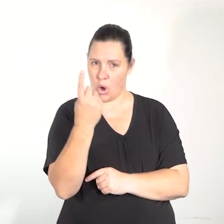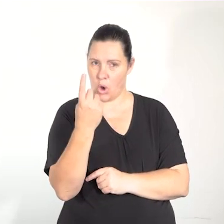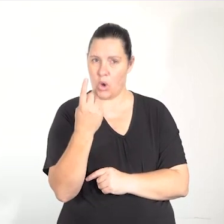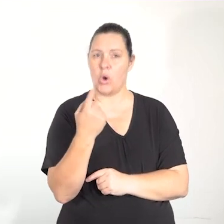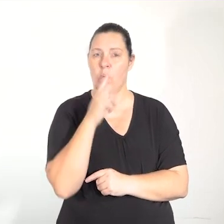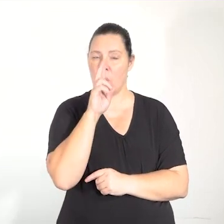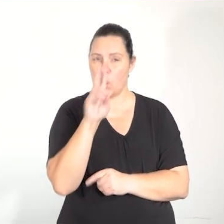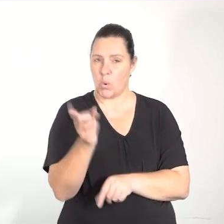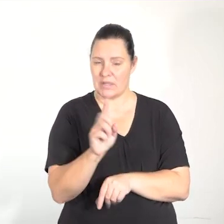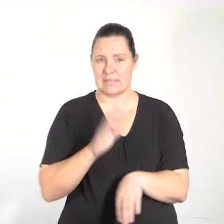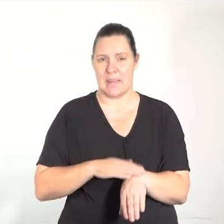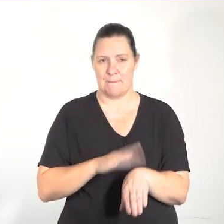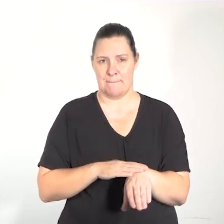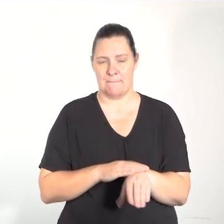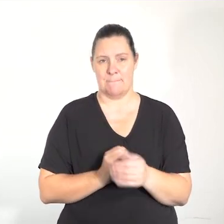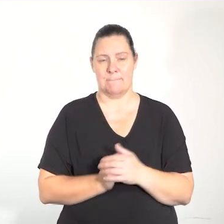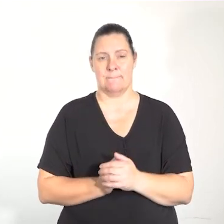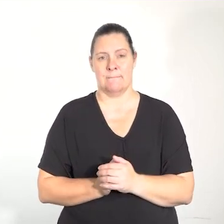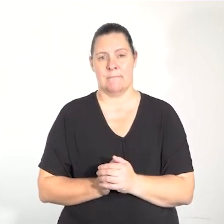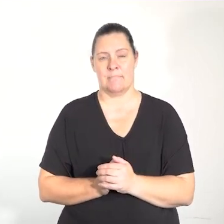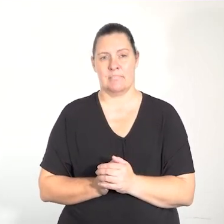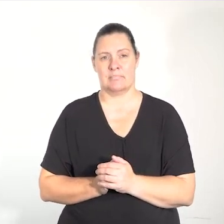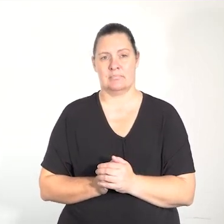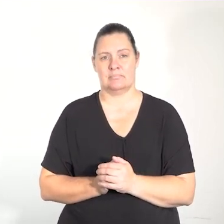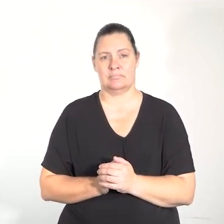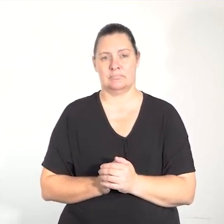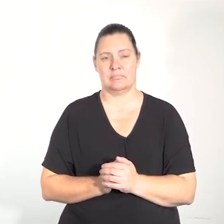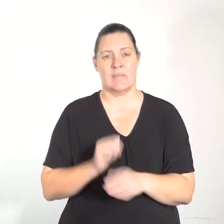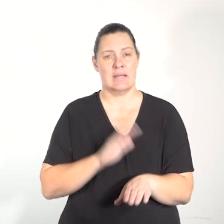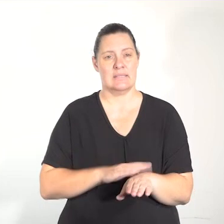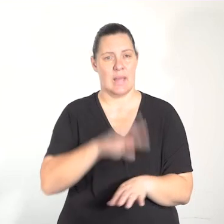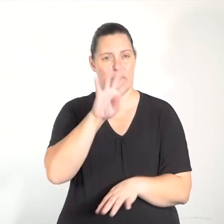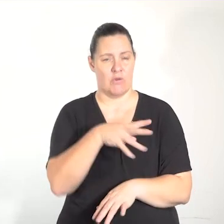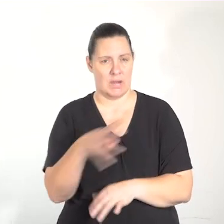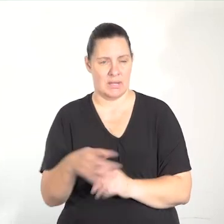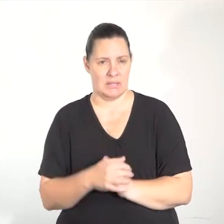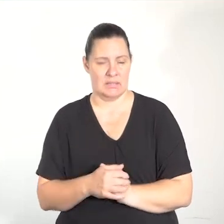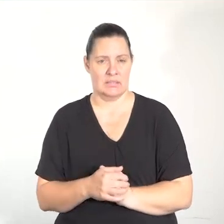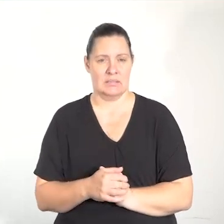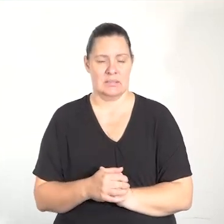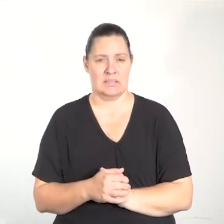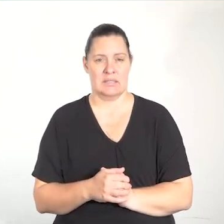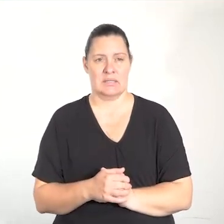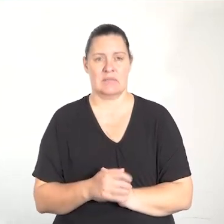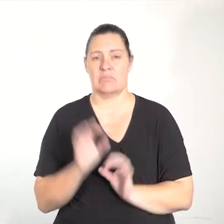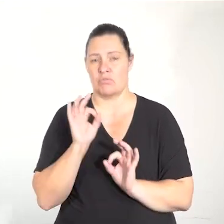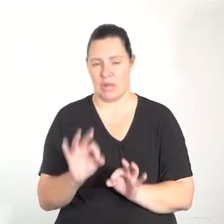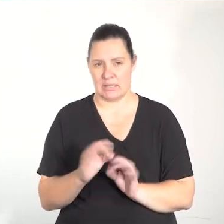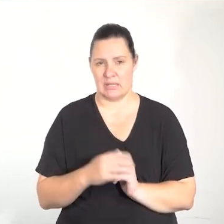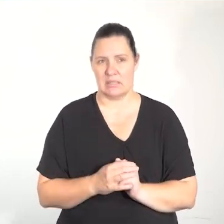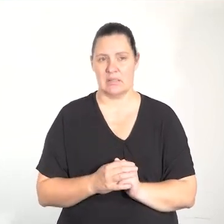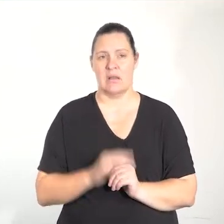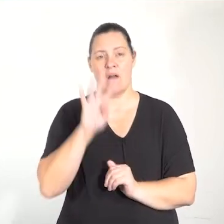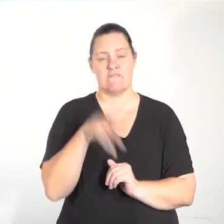long, we are looking for time. Do you know what the formula is for time? Yes, you are